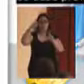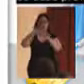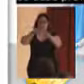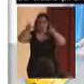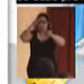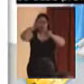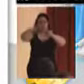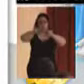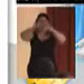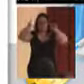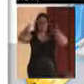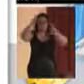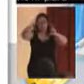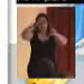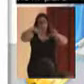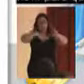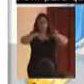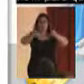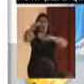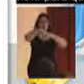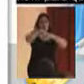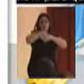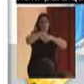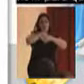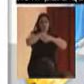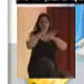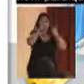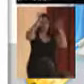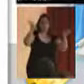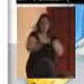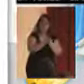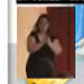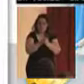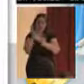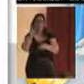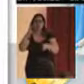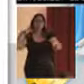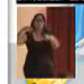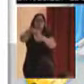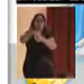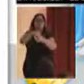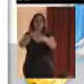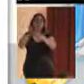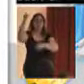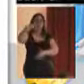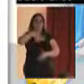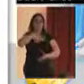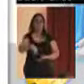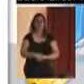page in HTML so that the screen reader can synthesize the content and so that it can integrate audio to the Flash.